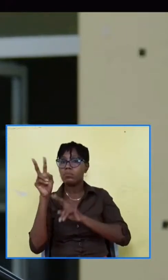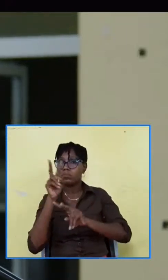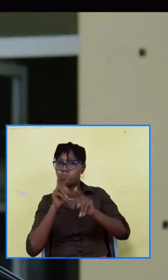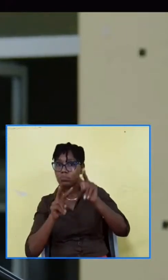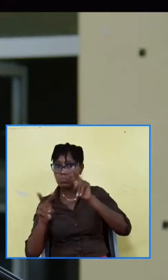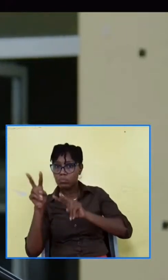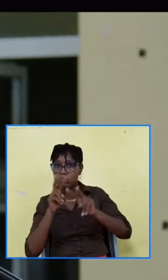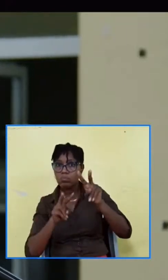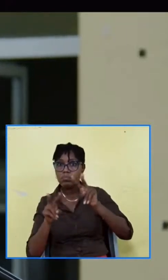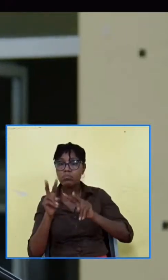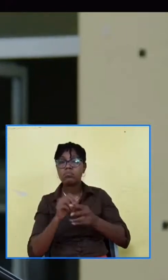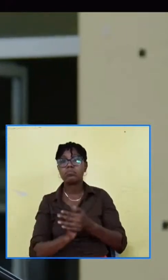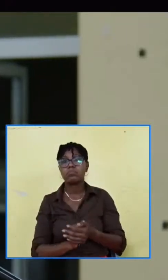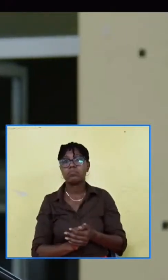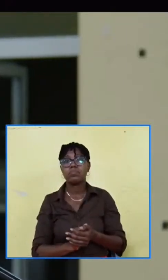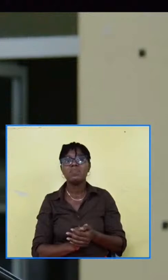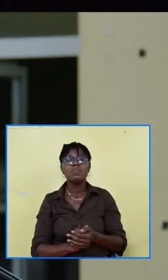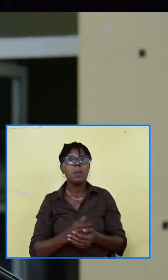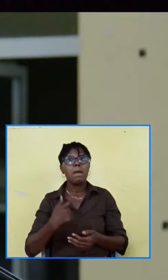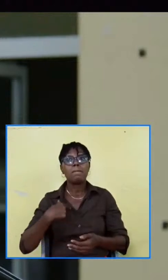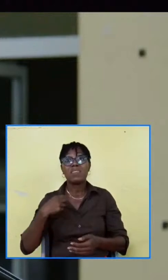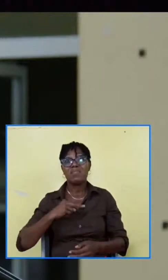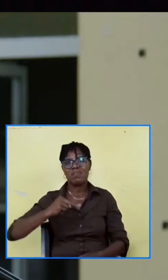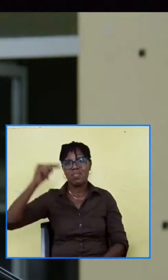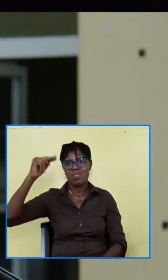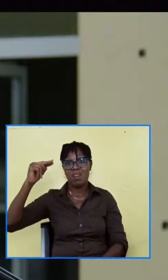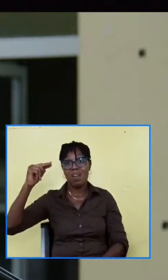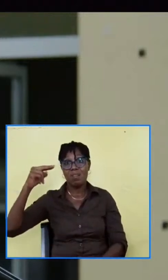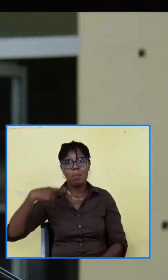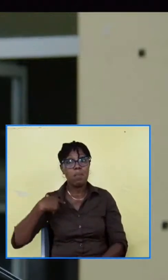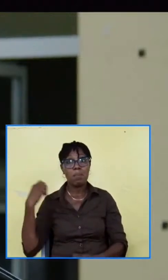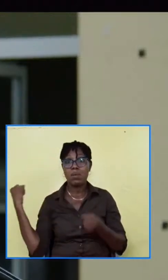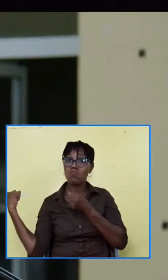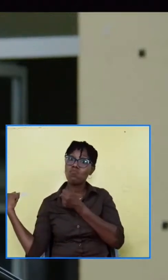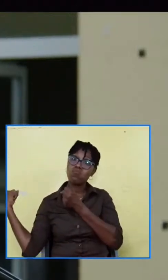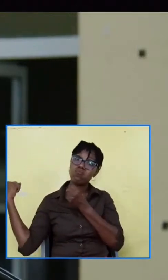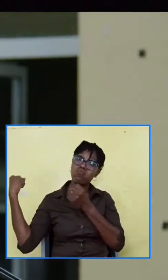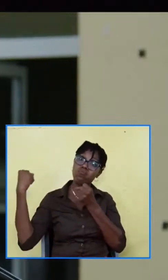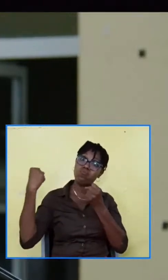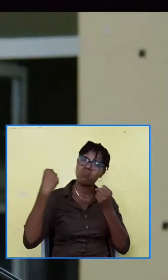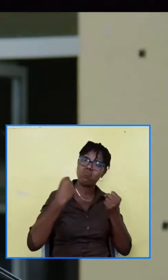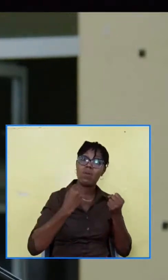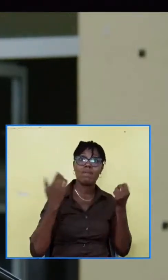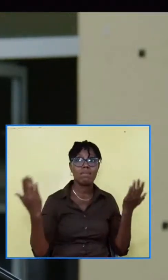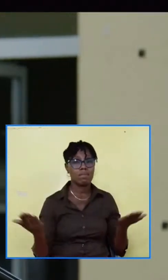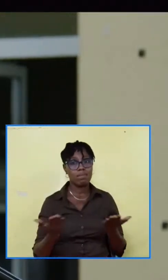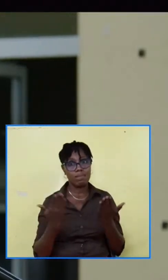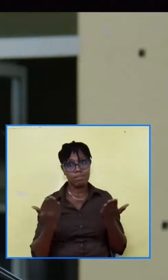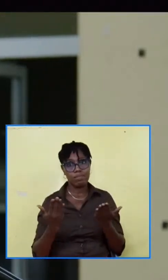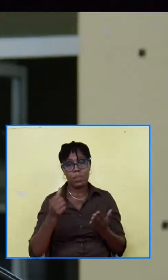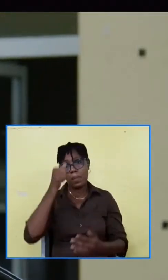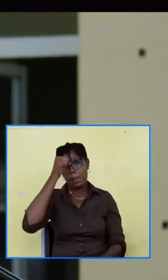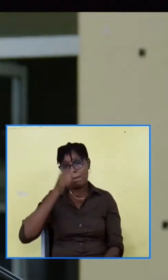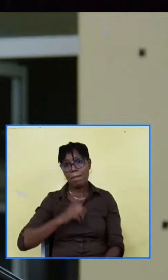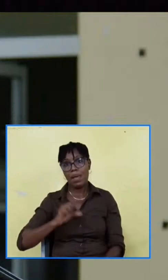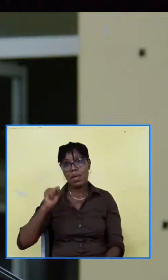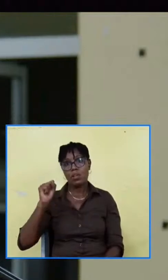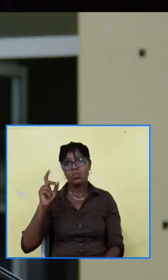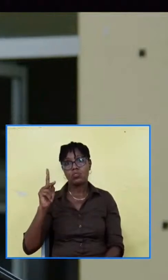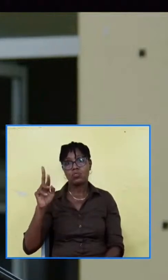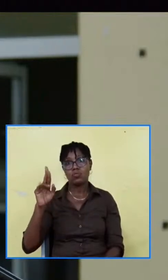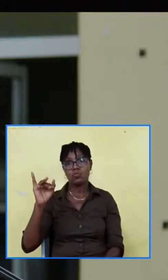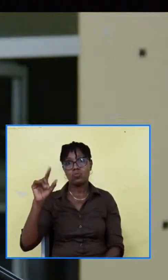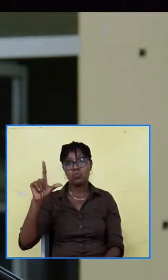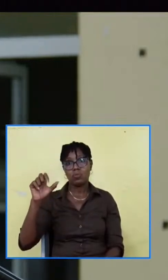submission. I'm from the north. I drove all the way down here for this because I wanted to make a submission. I heard Mr. Strickland's submission that you should tie it to